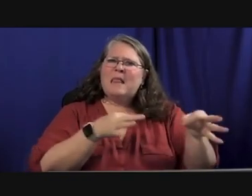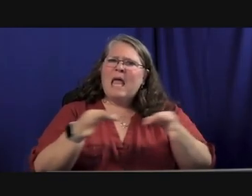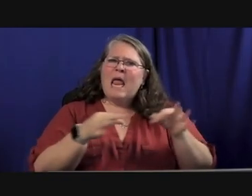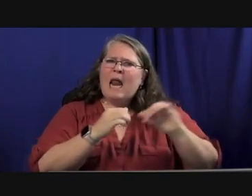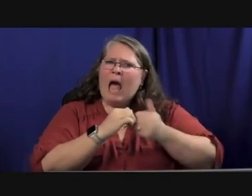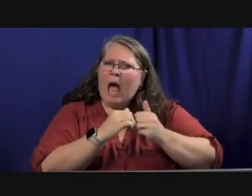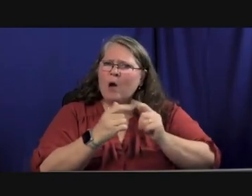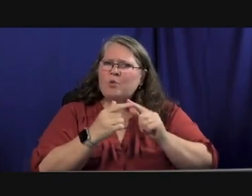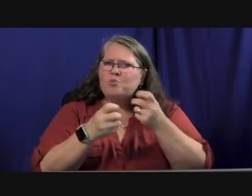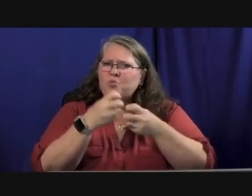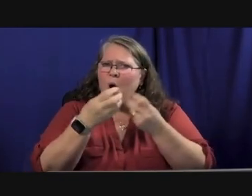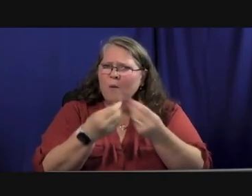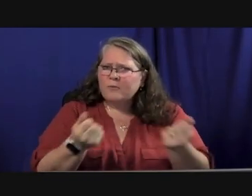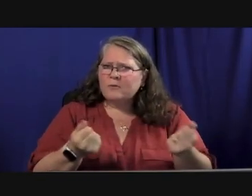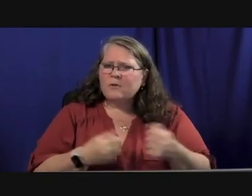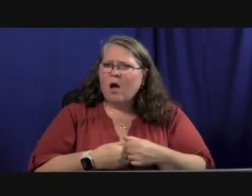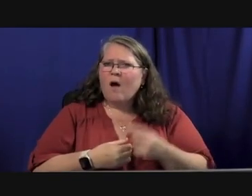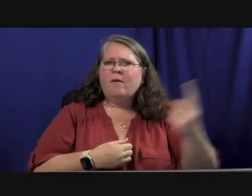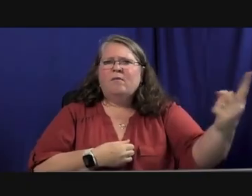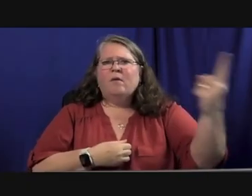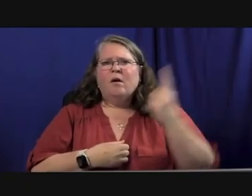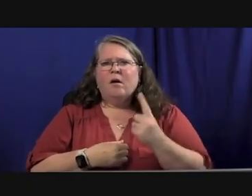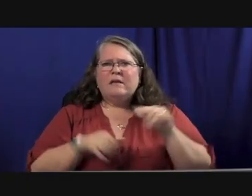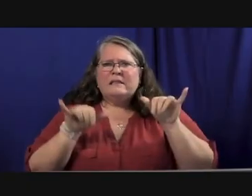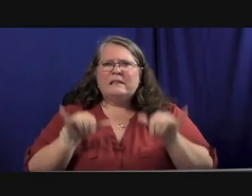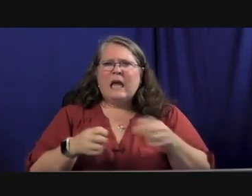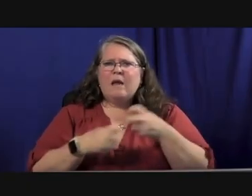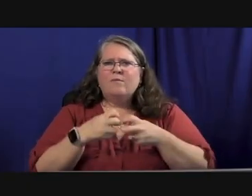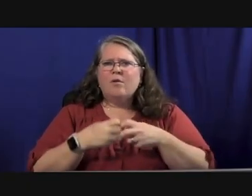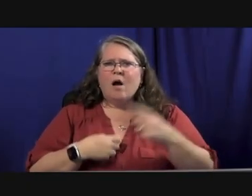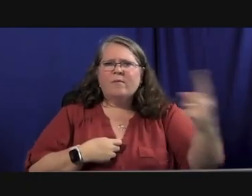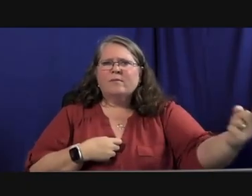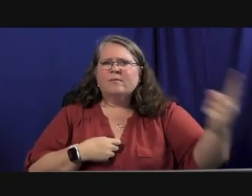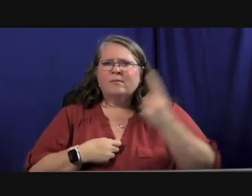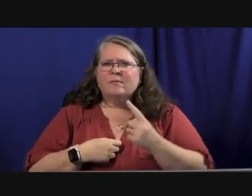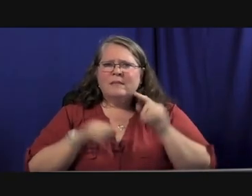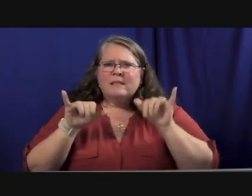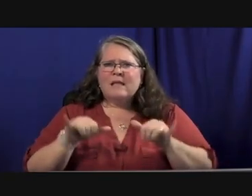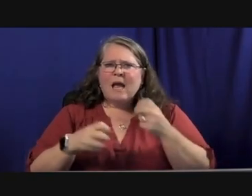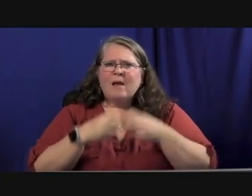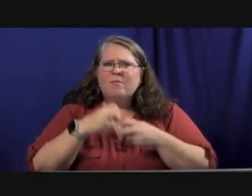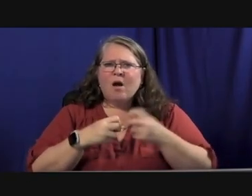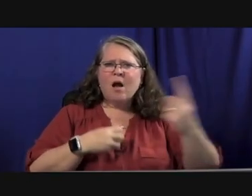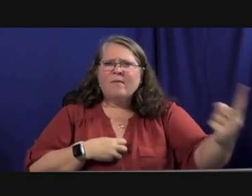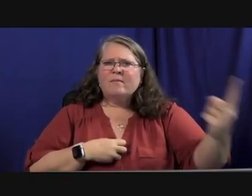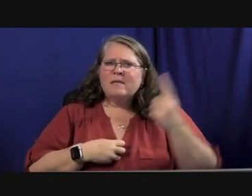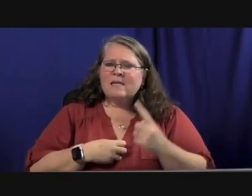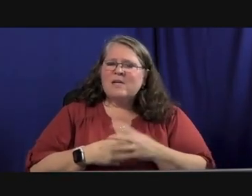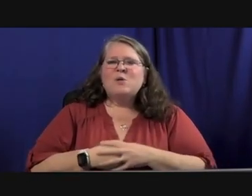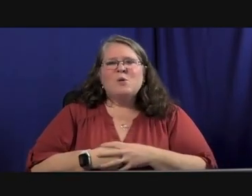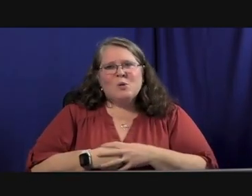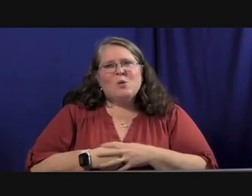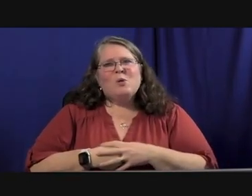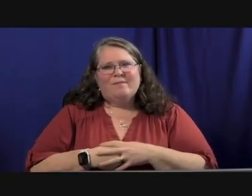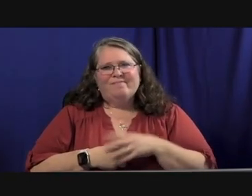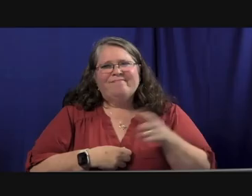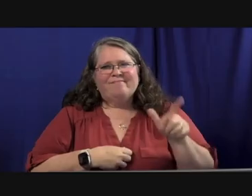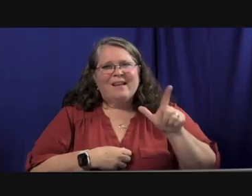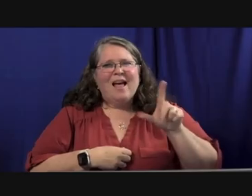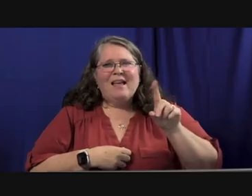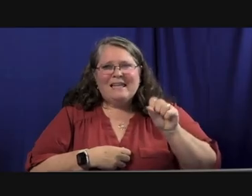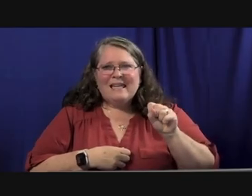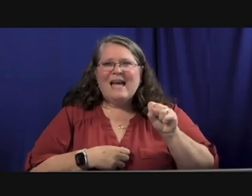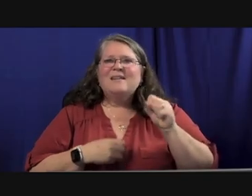you have already explained how to problem solve, and maybe they come back with the same problem over and over